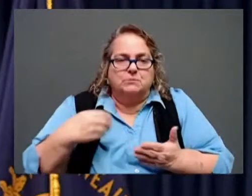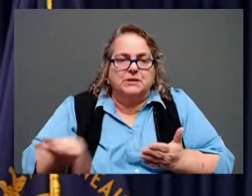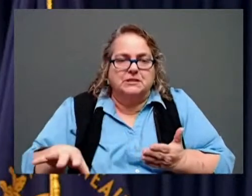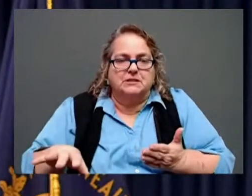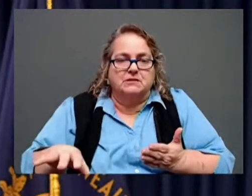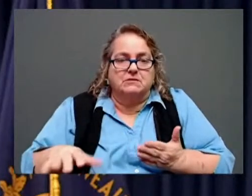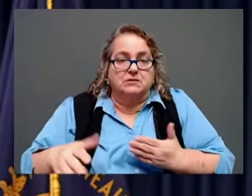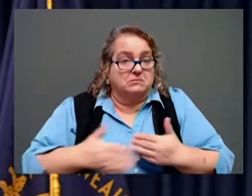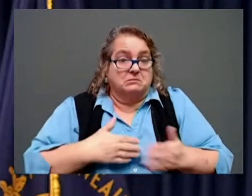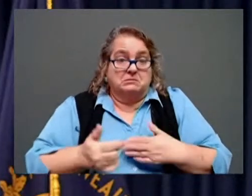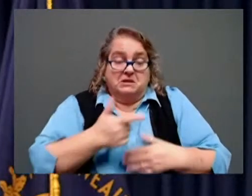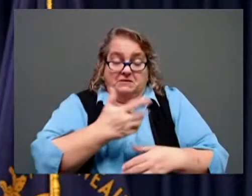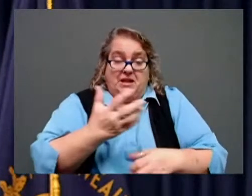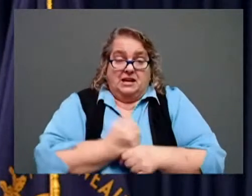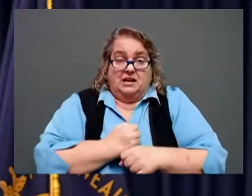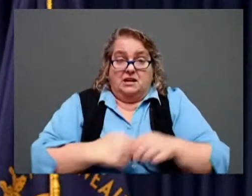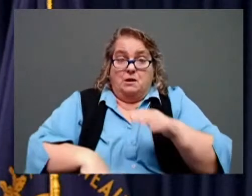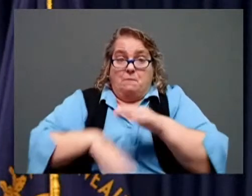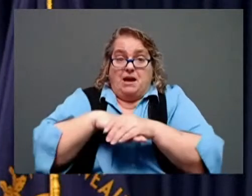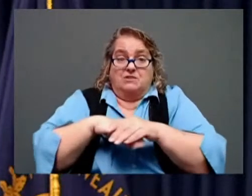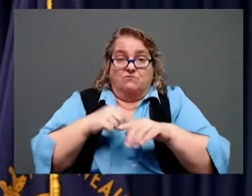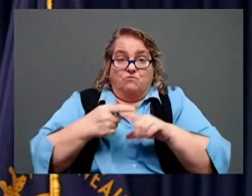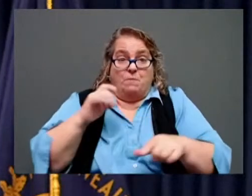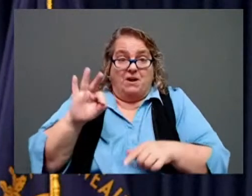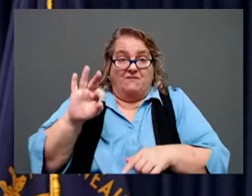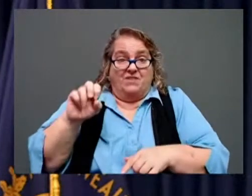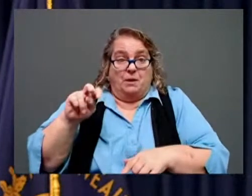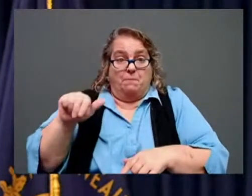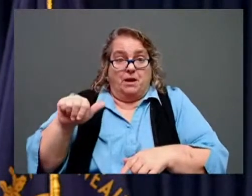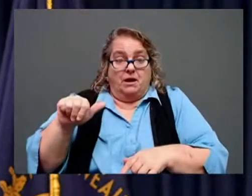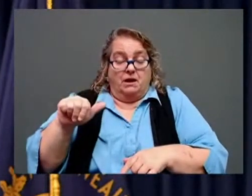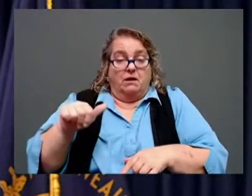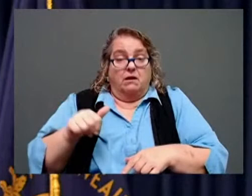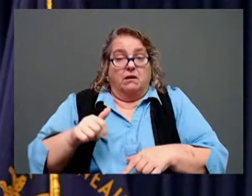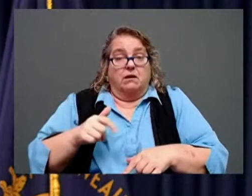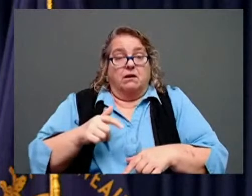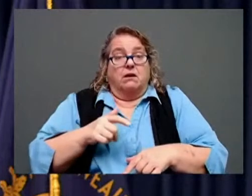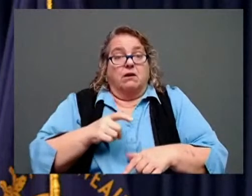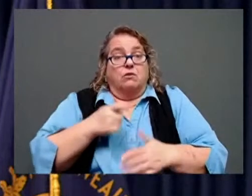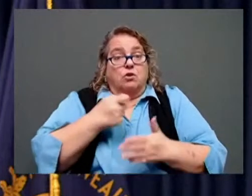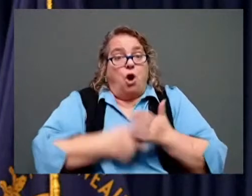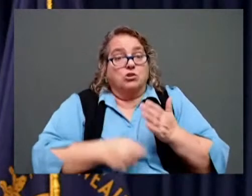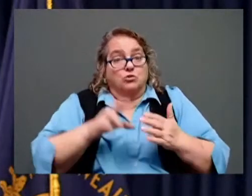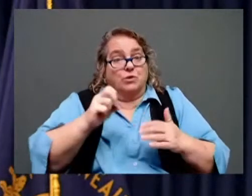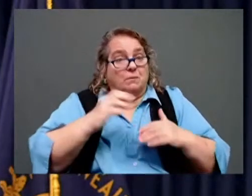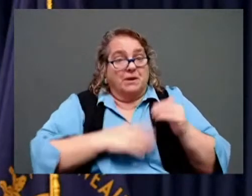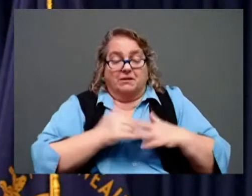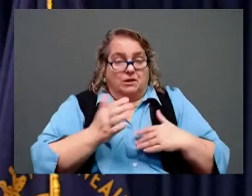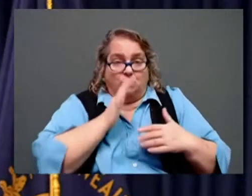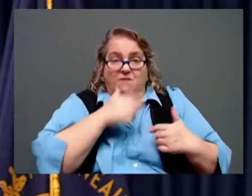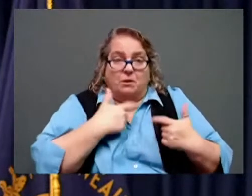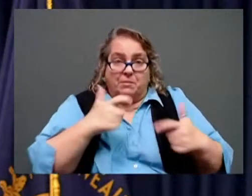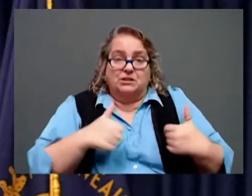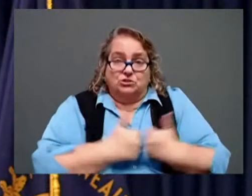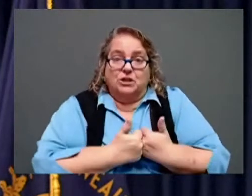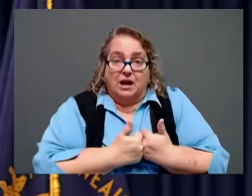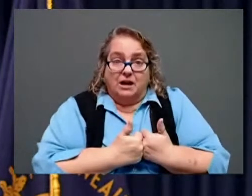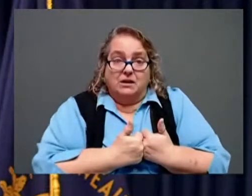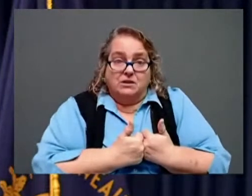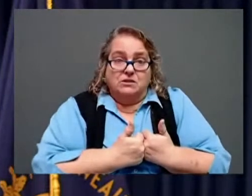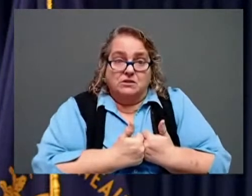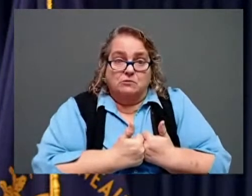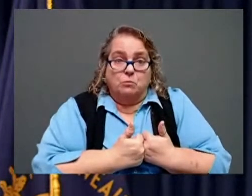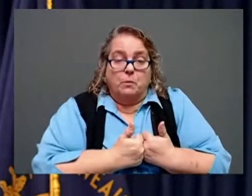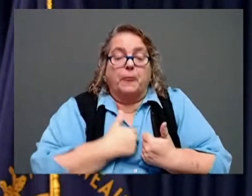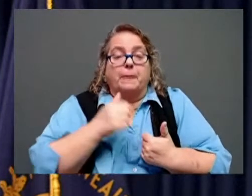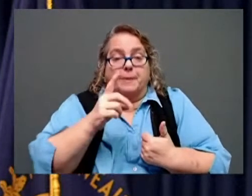from FEMA, we're going to have a real challenge on the costs of rebuilding. Did have a good conversation with President